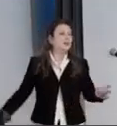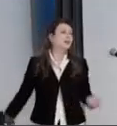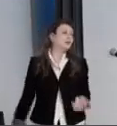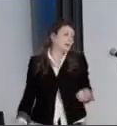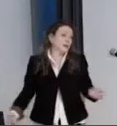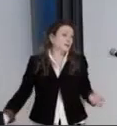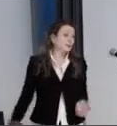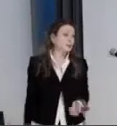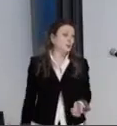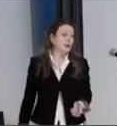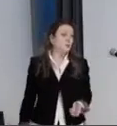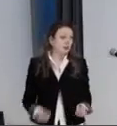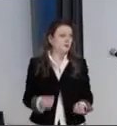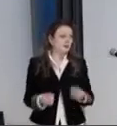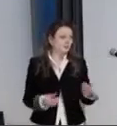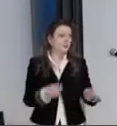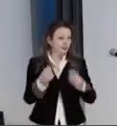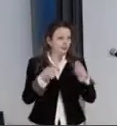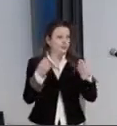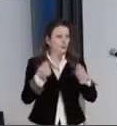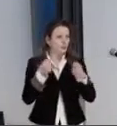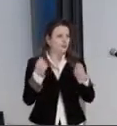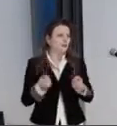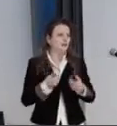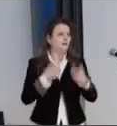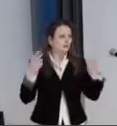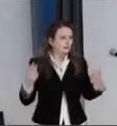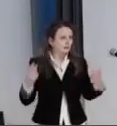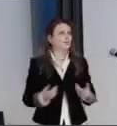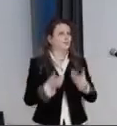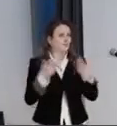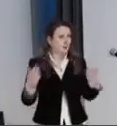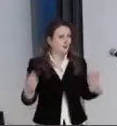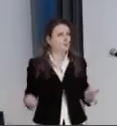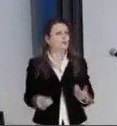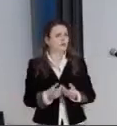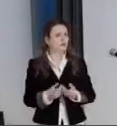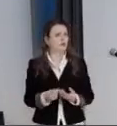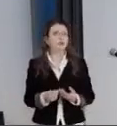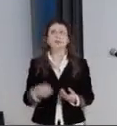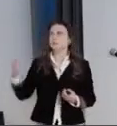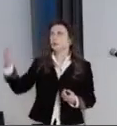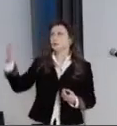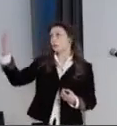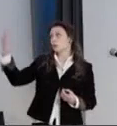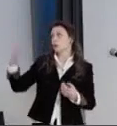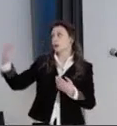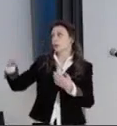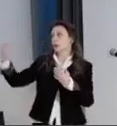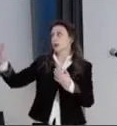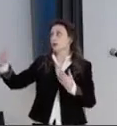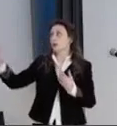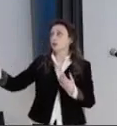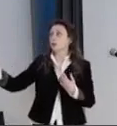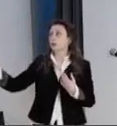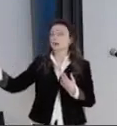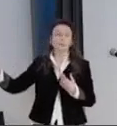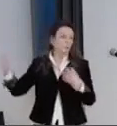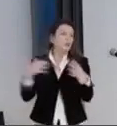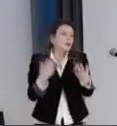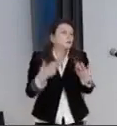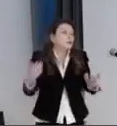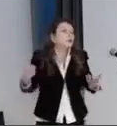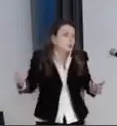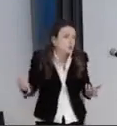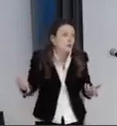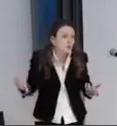But yeah, even so, I imagine that they might still retain a certain kind of smell and so on. As an observer, you might not really be in contact with it,